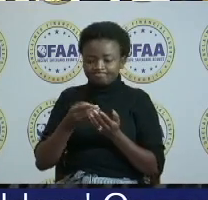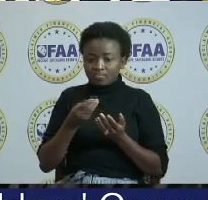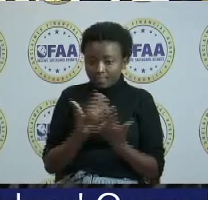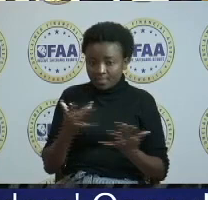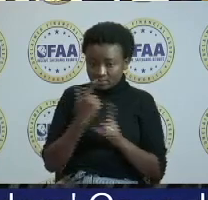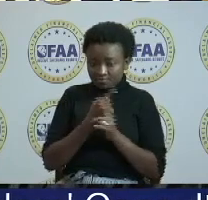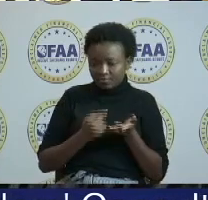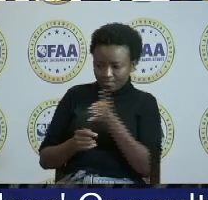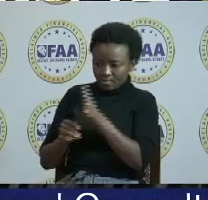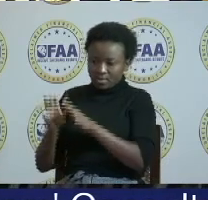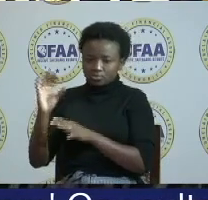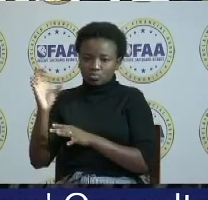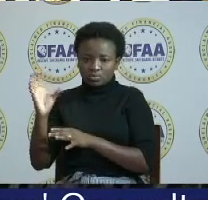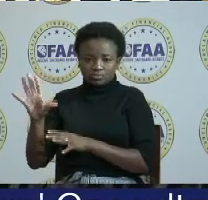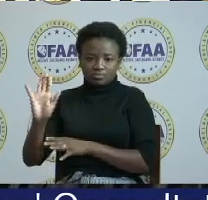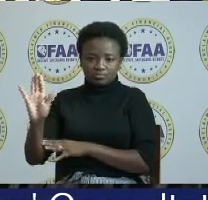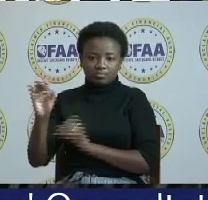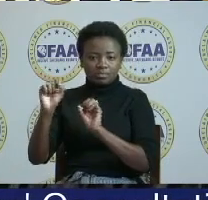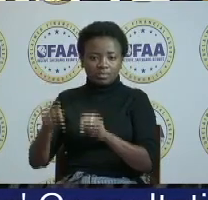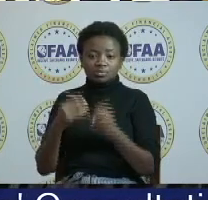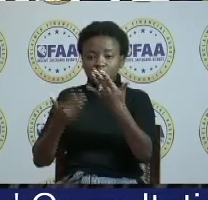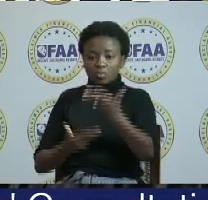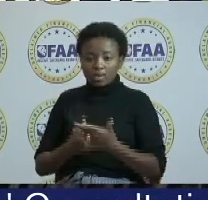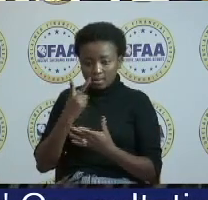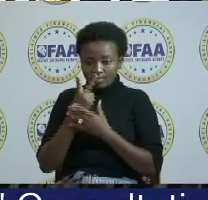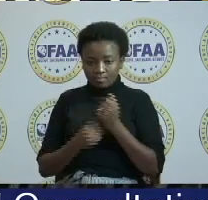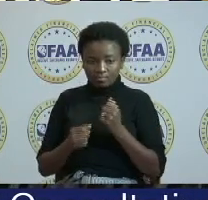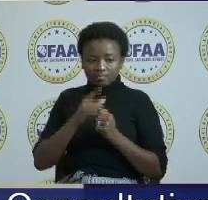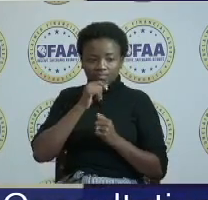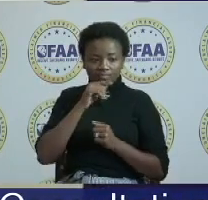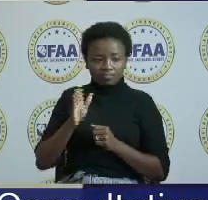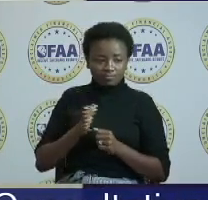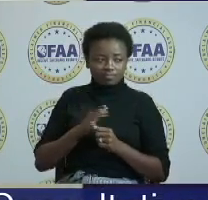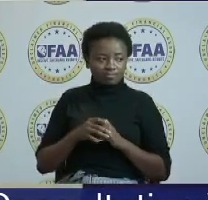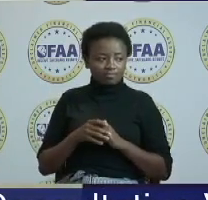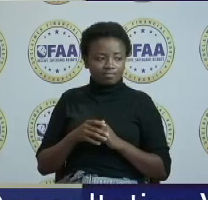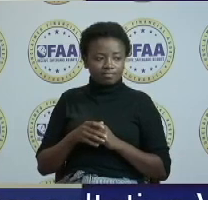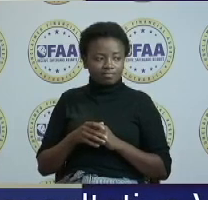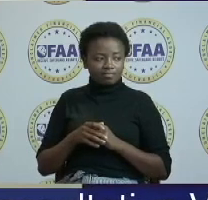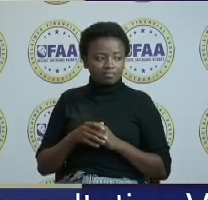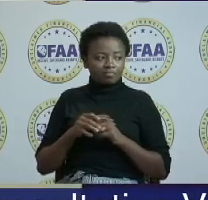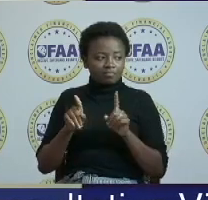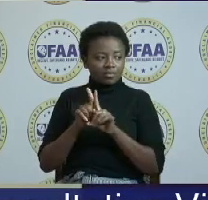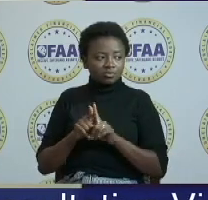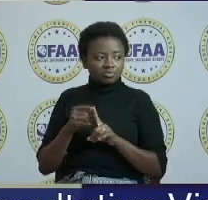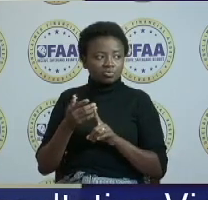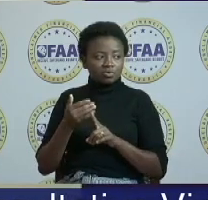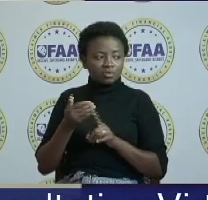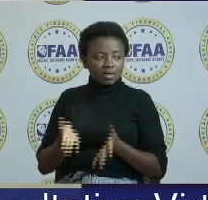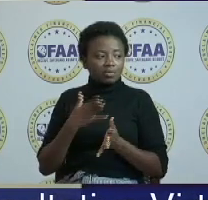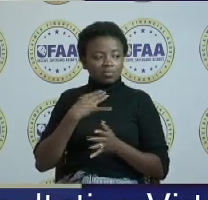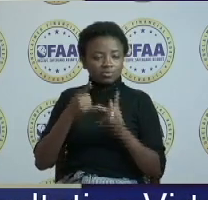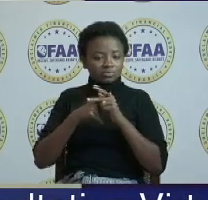owners. So once again, welcome, gentlemen and lady, as we get into this Q&A session. And I'd just like to start off this session as